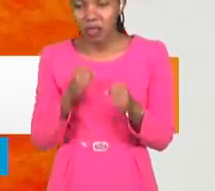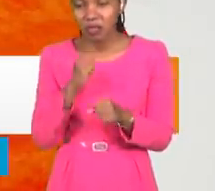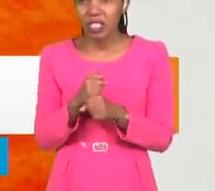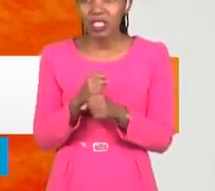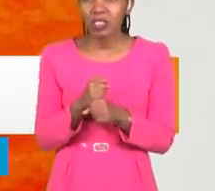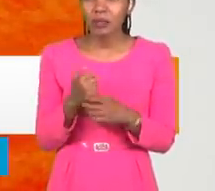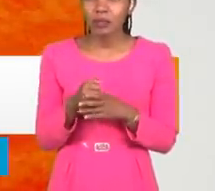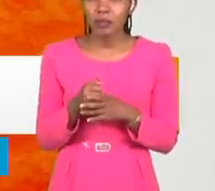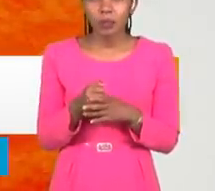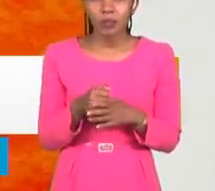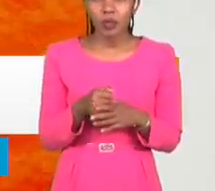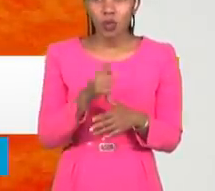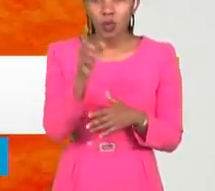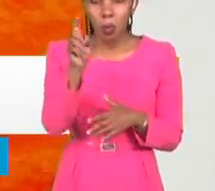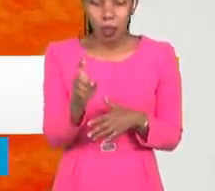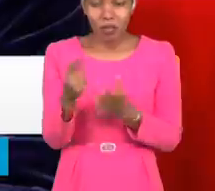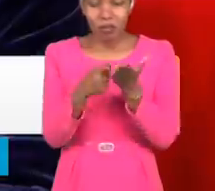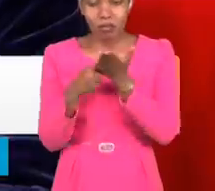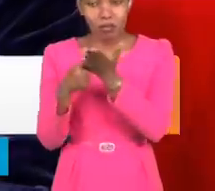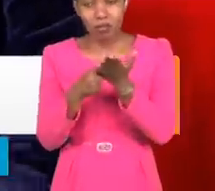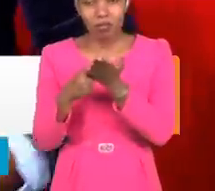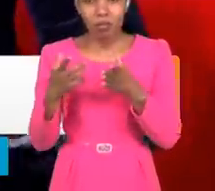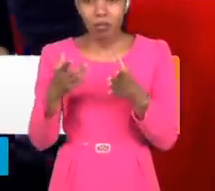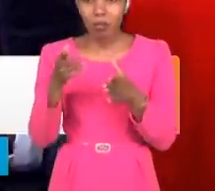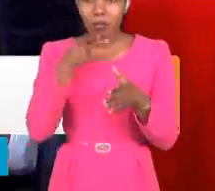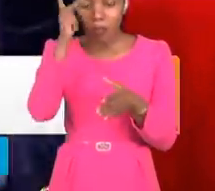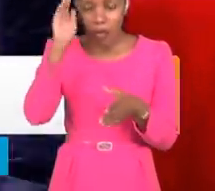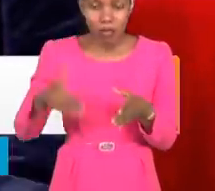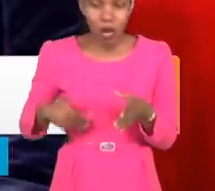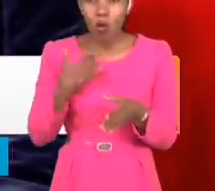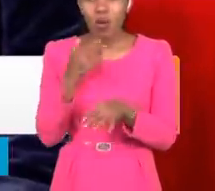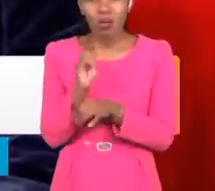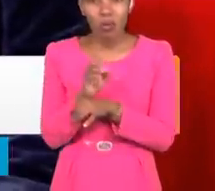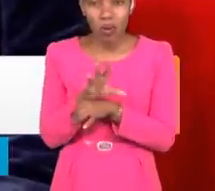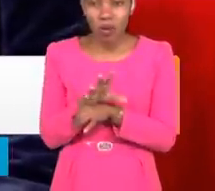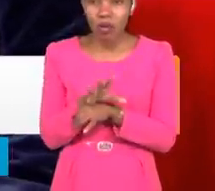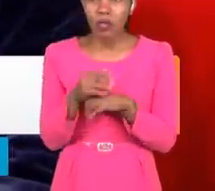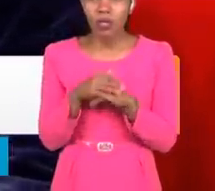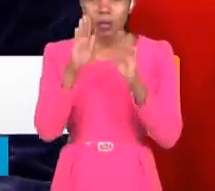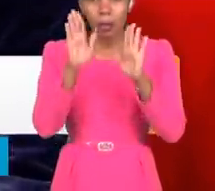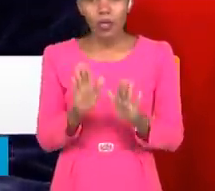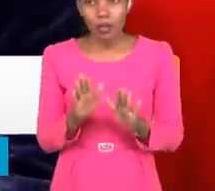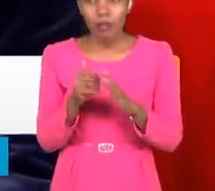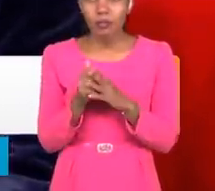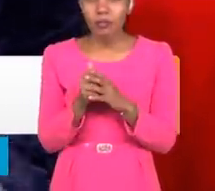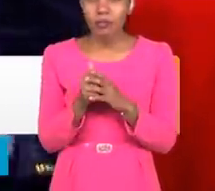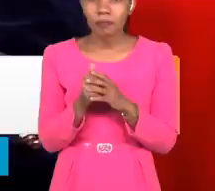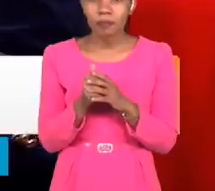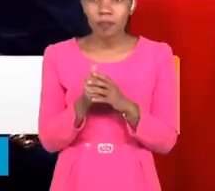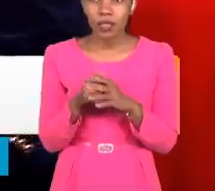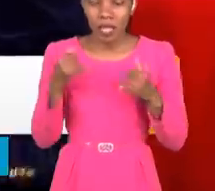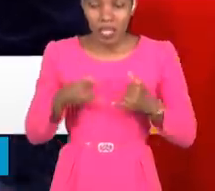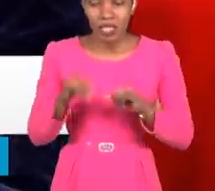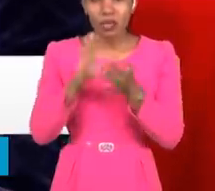like this thing. Yeah. Now, you have to sit down with this young parent. Mm-hmm. You want to advise her on the importance of kind of just trying to